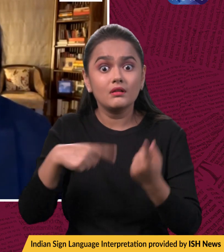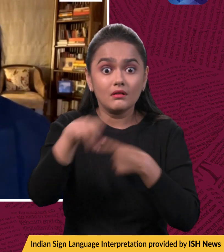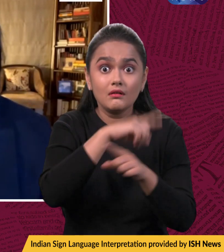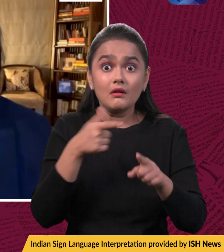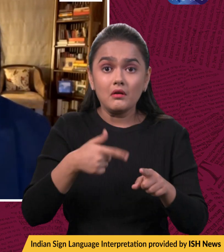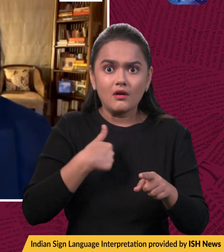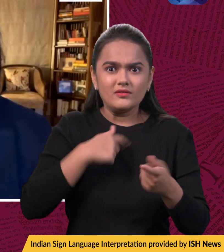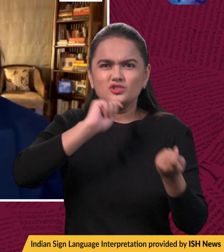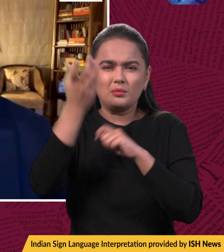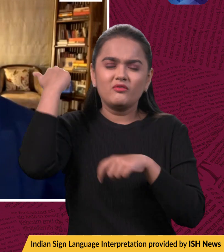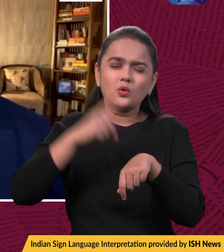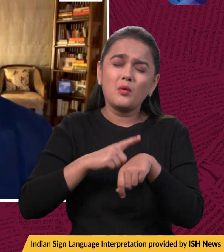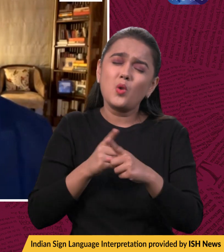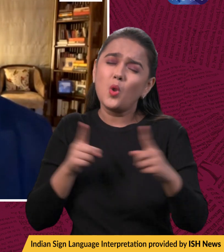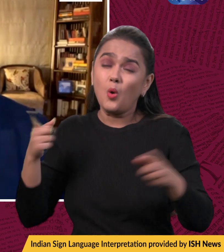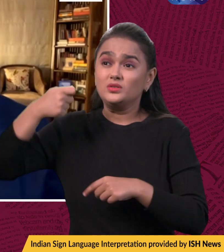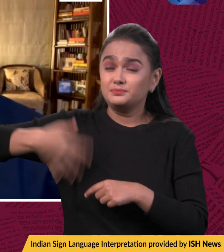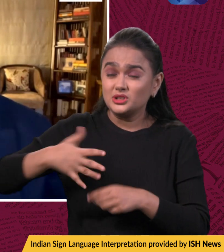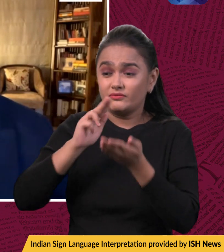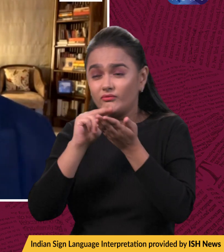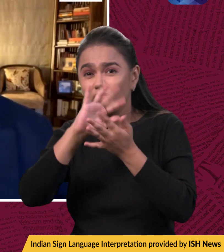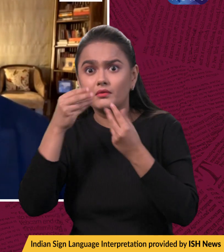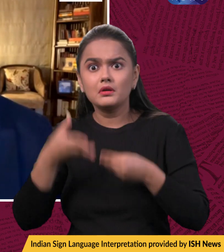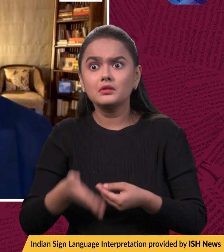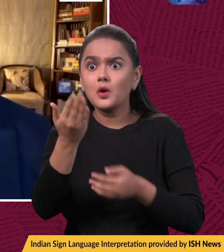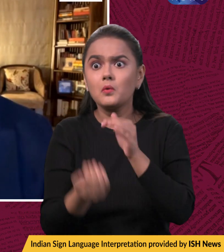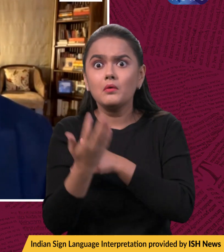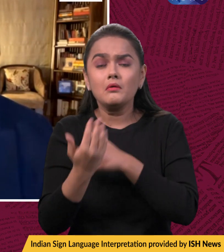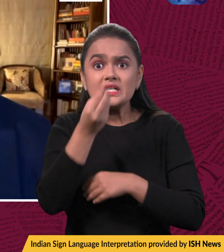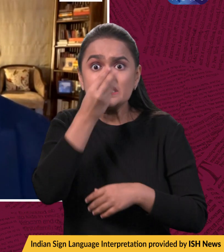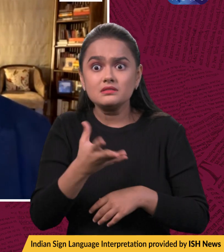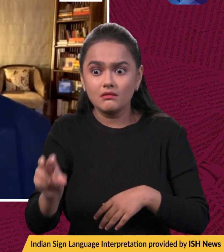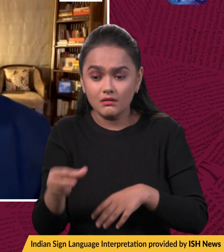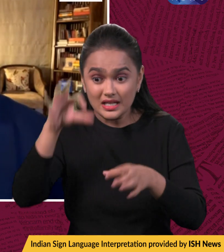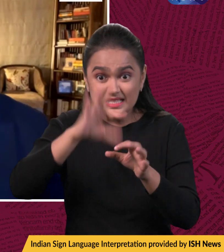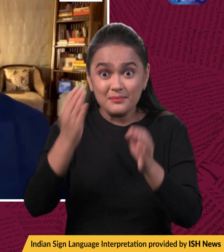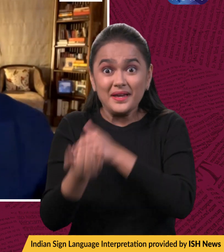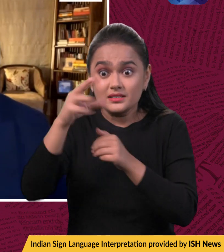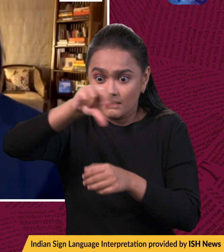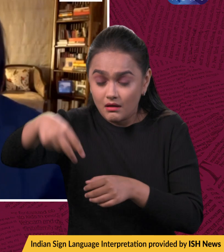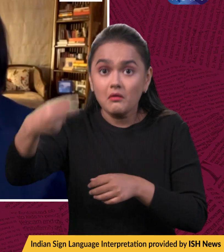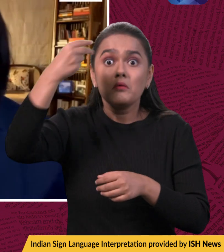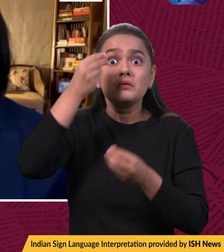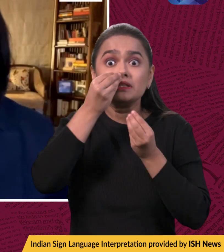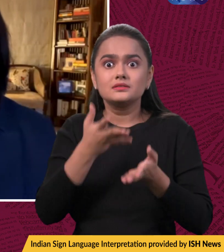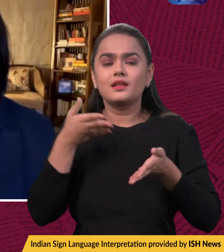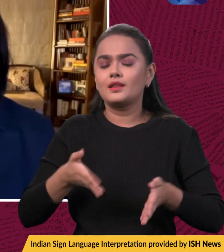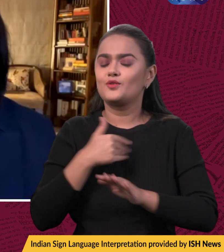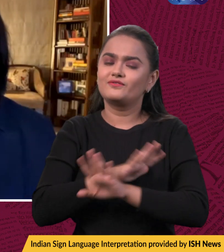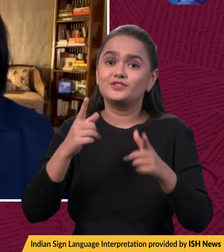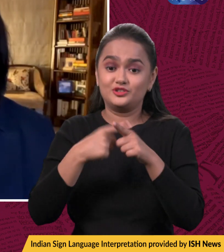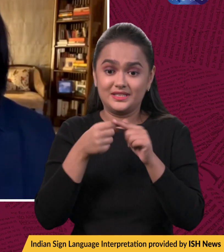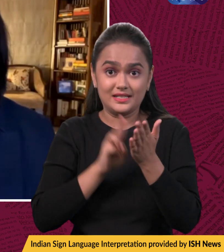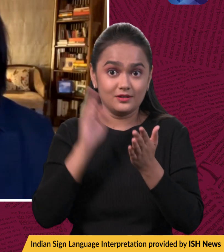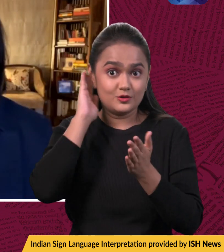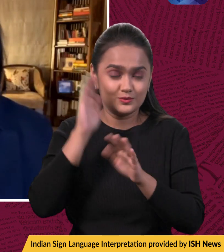digital prosthetic eye could be a game changer for those who are struggling with their vision right now. That brings us to the end of Just